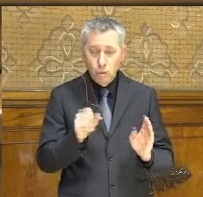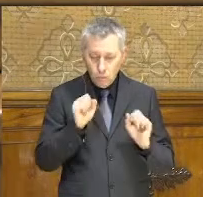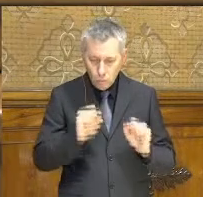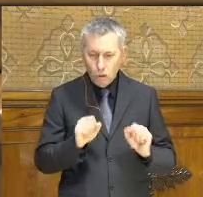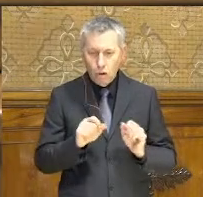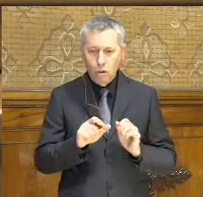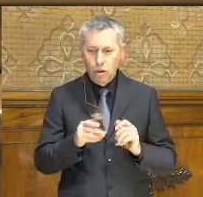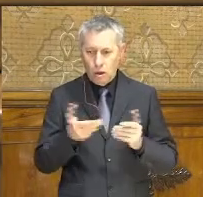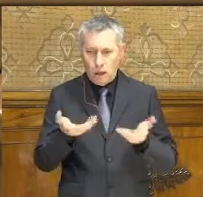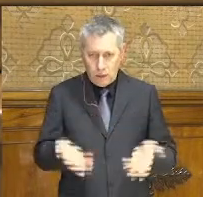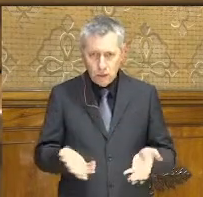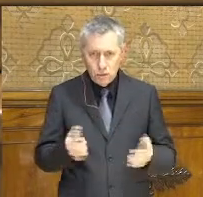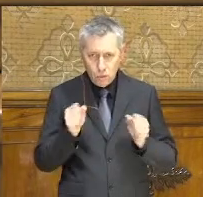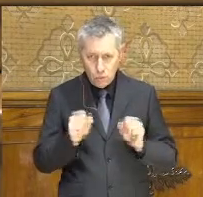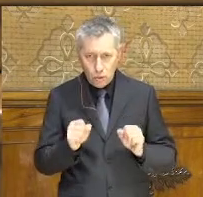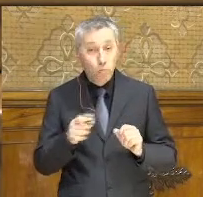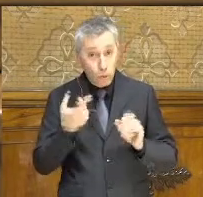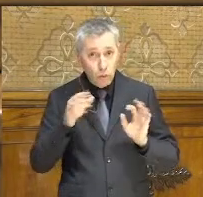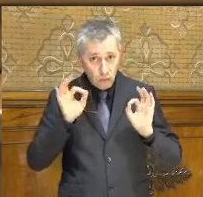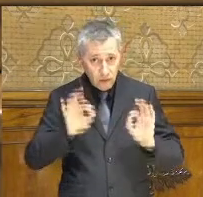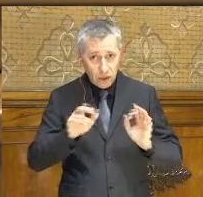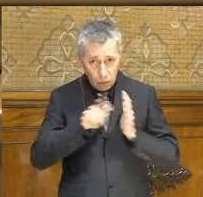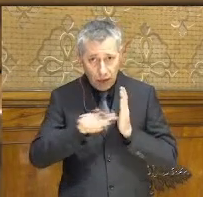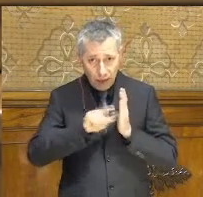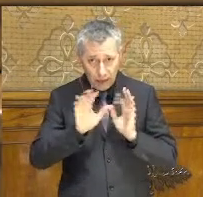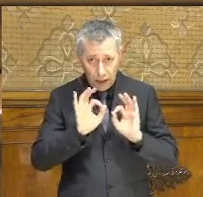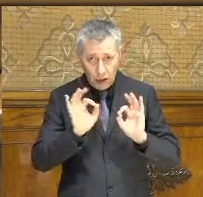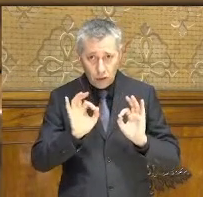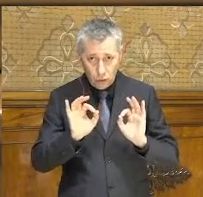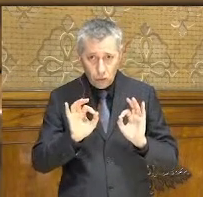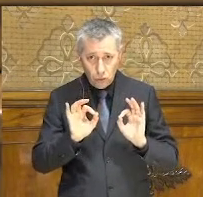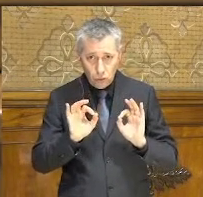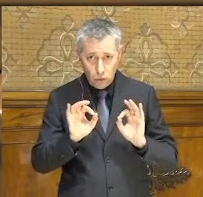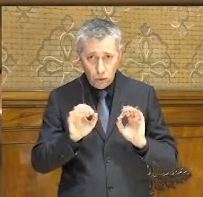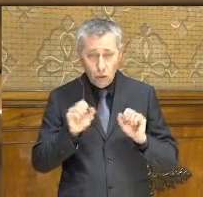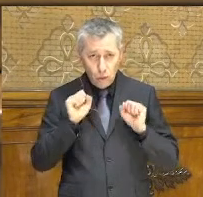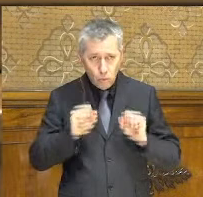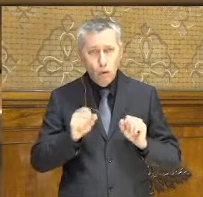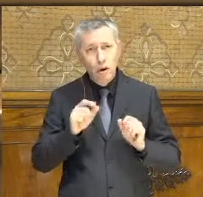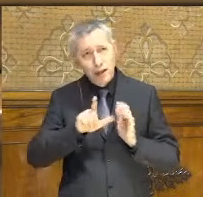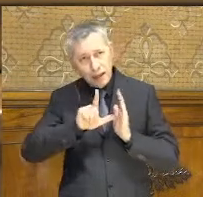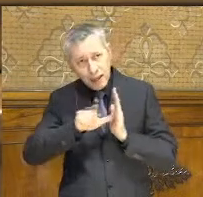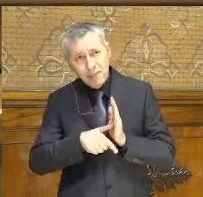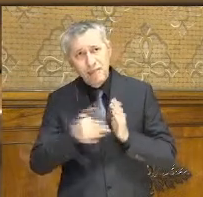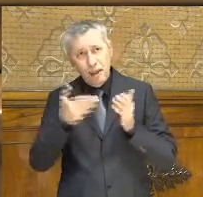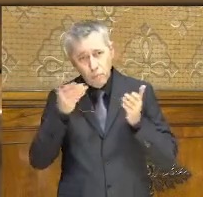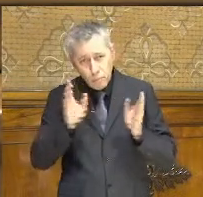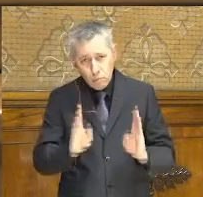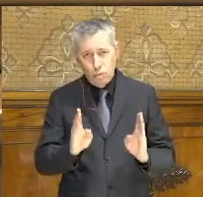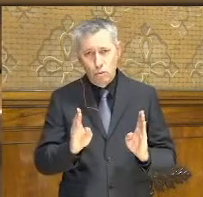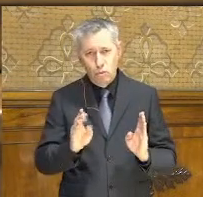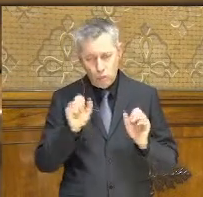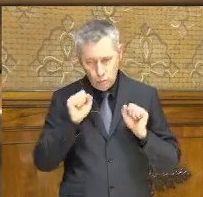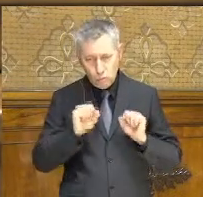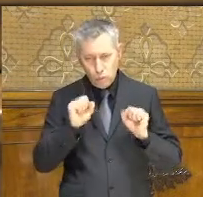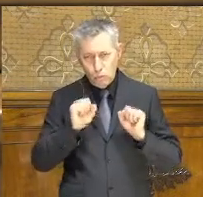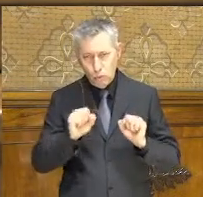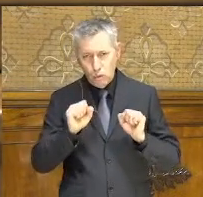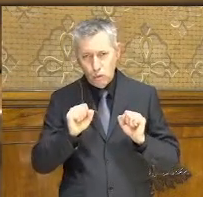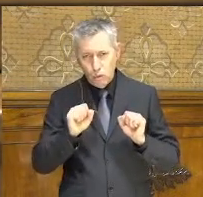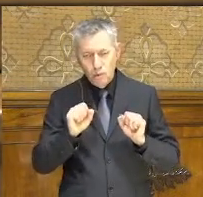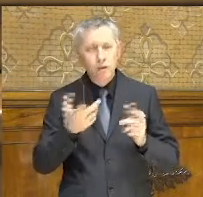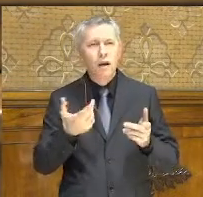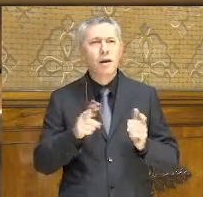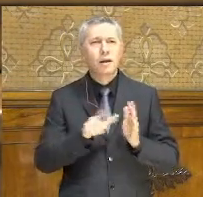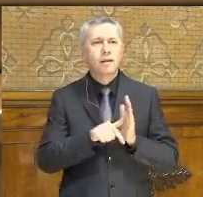title, but also how time comes upon you.